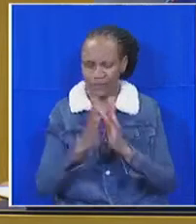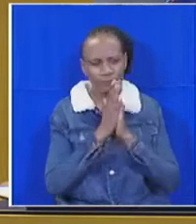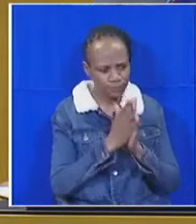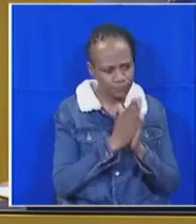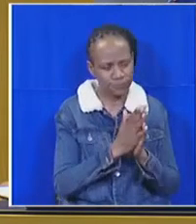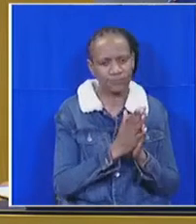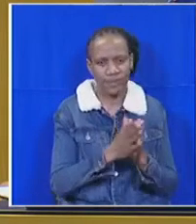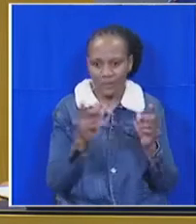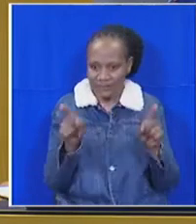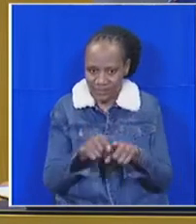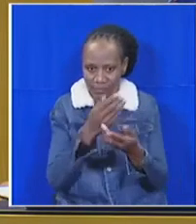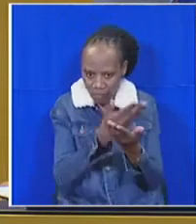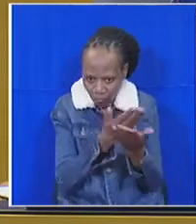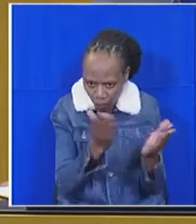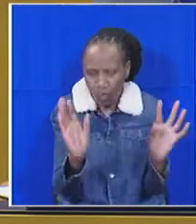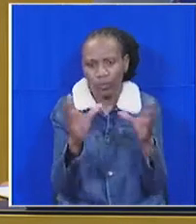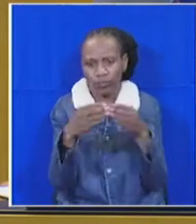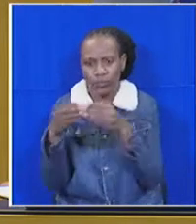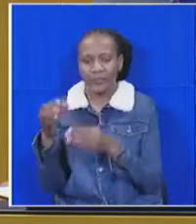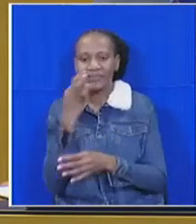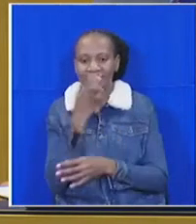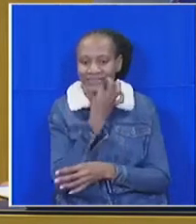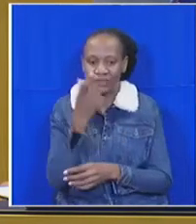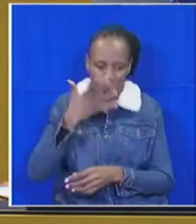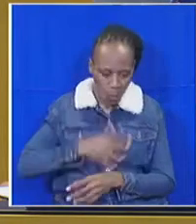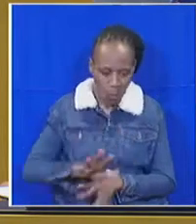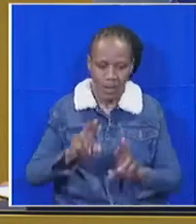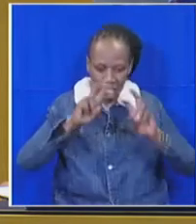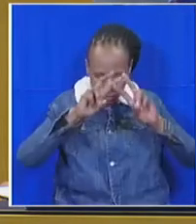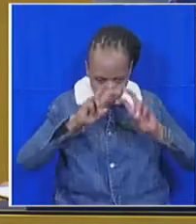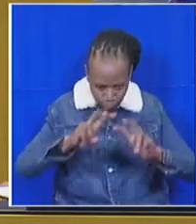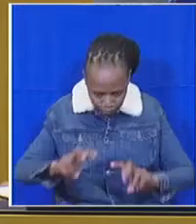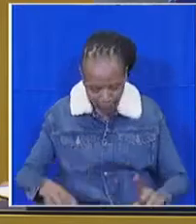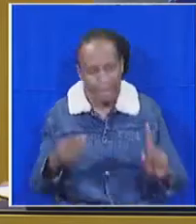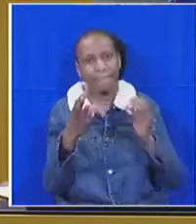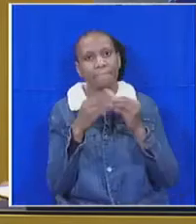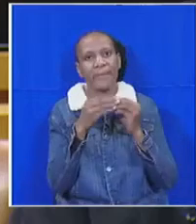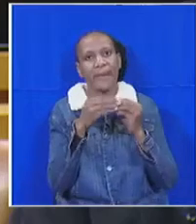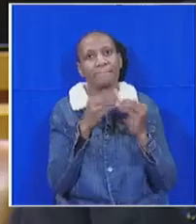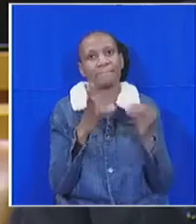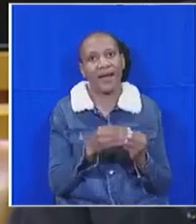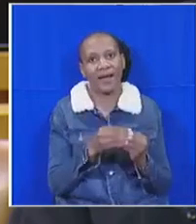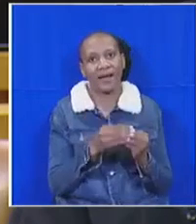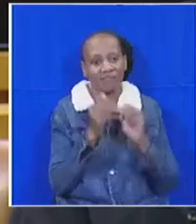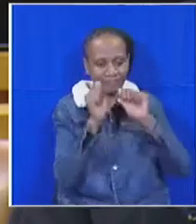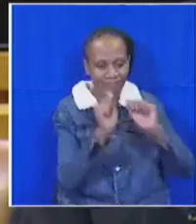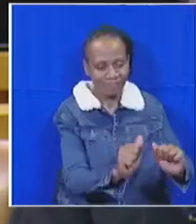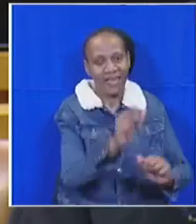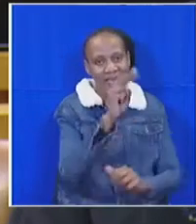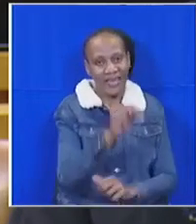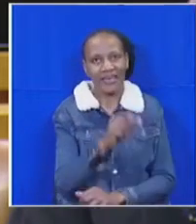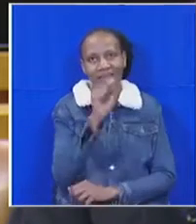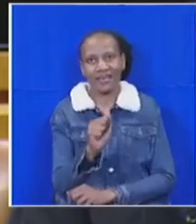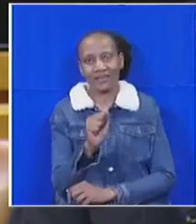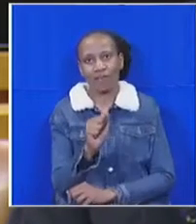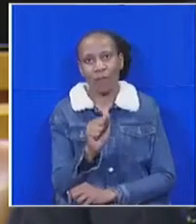by this House of an investigation surrounding a member of this House. We can't investigate any other